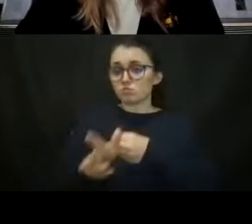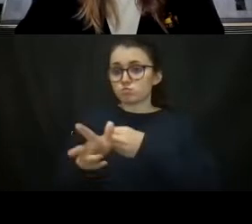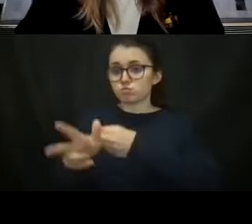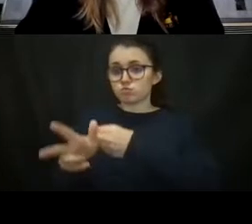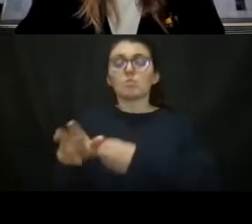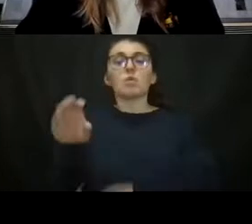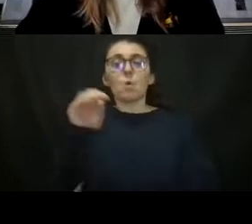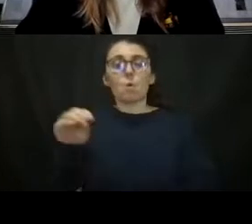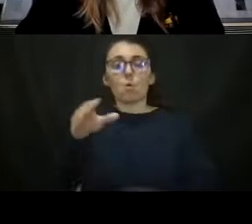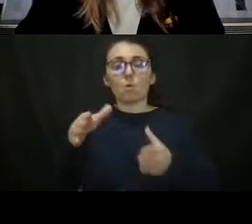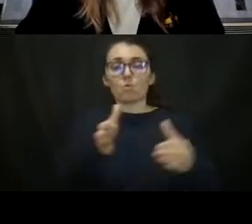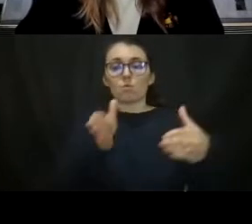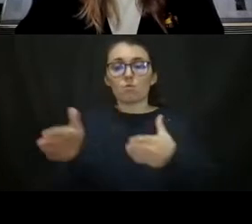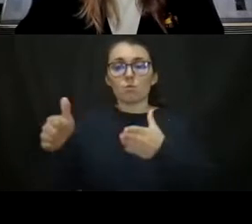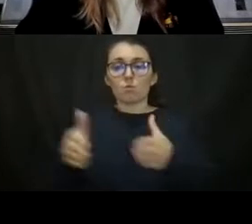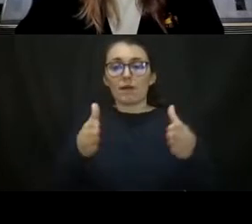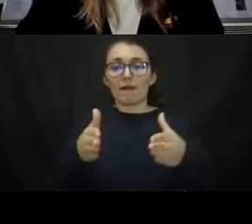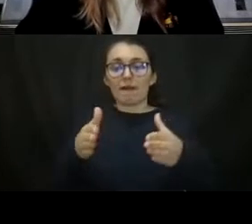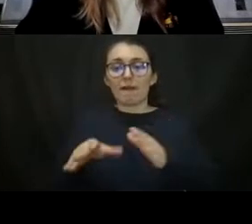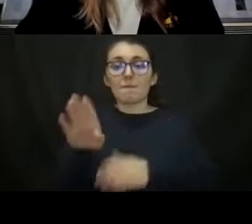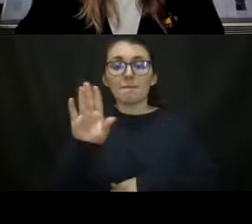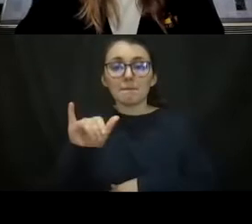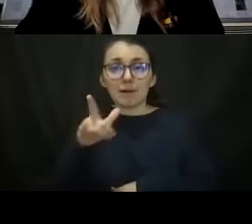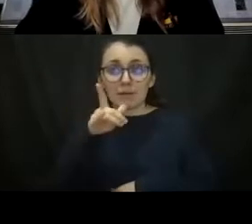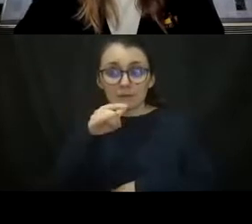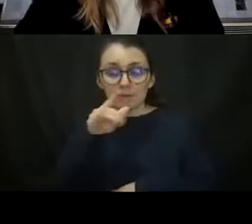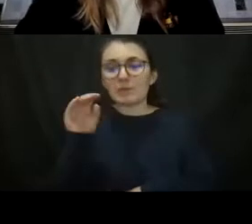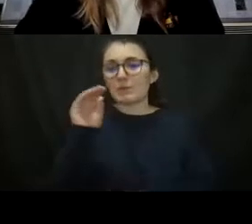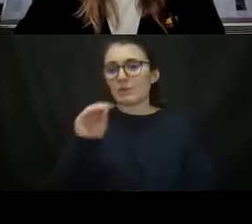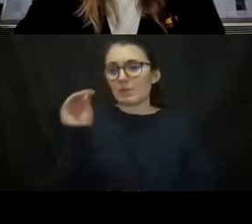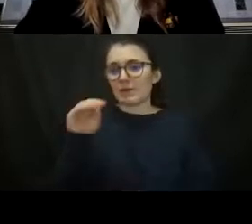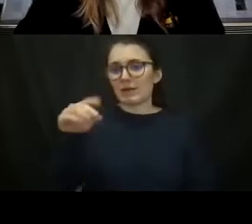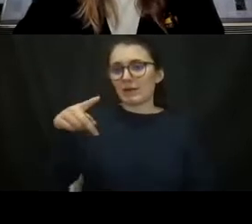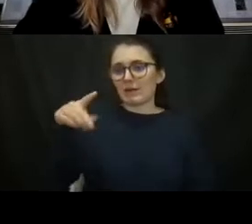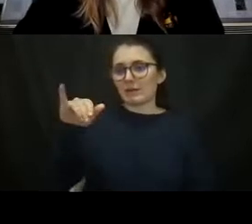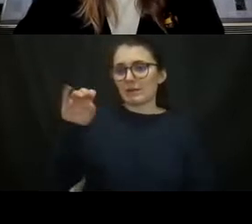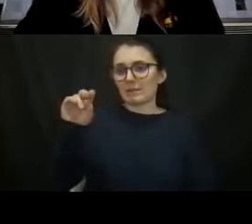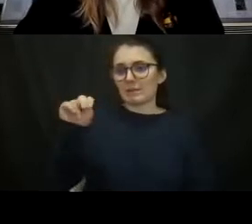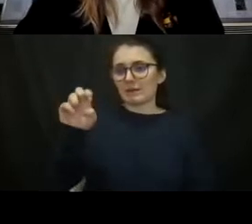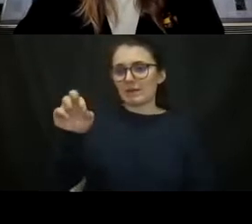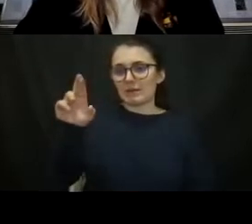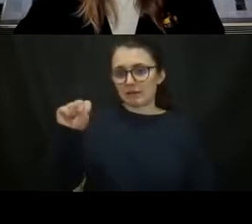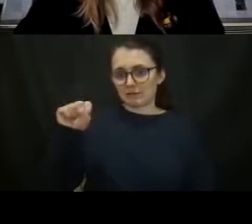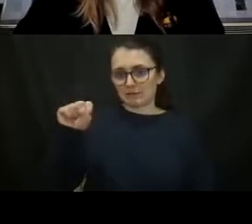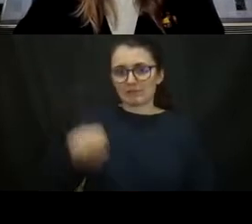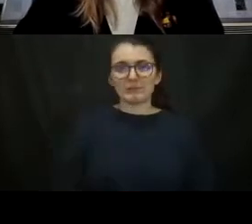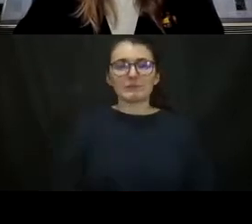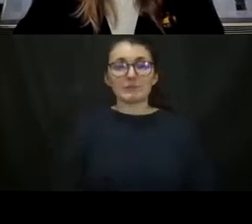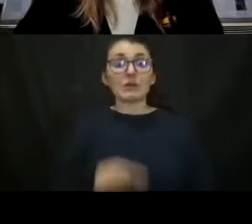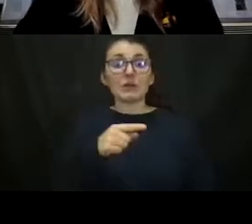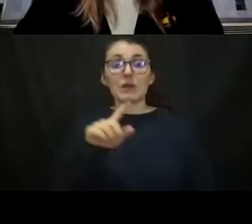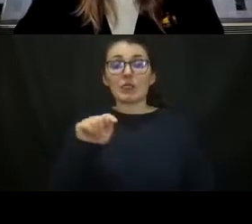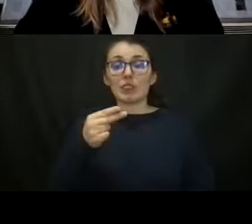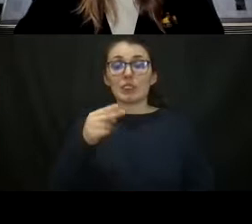is what was taken by the Oregon pioneers, and we're going to talk about them in a little bit. We have the Union, that was Oregon's motto. It's currently